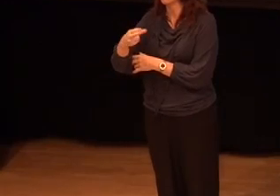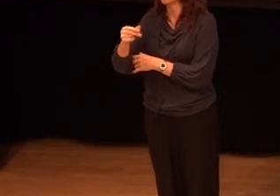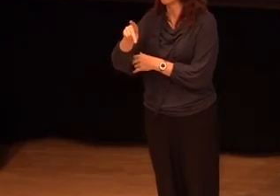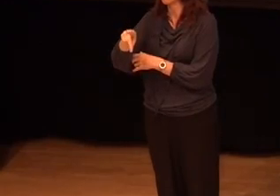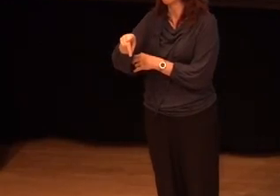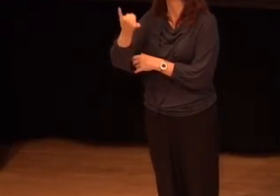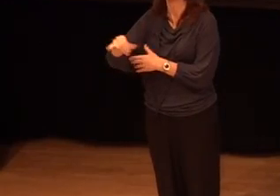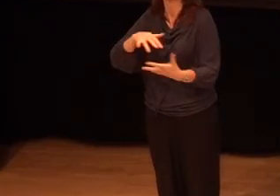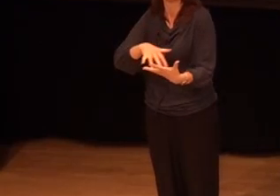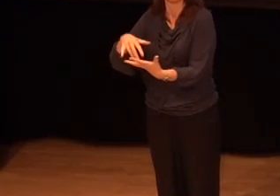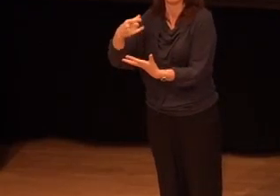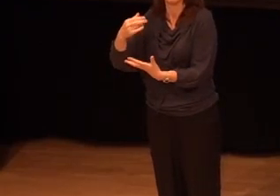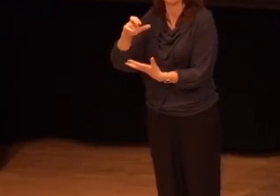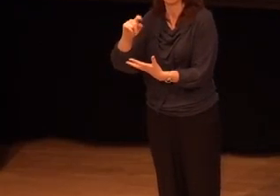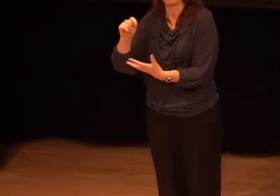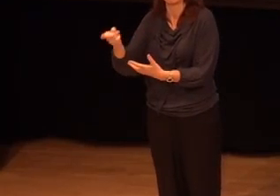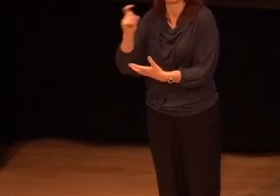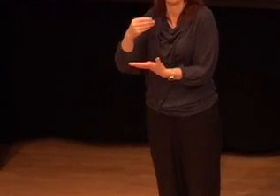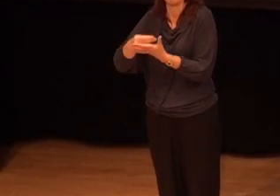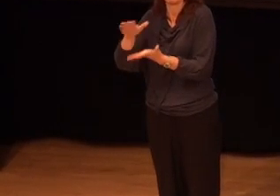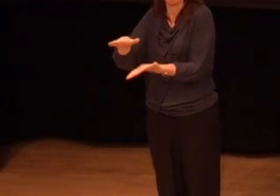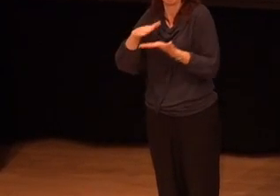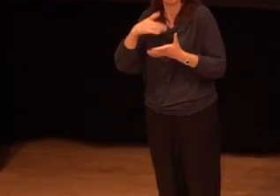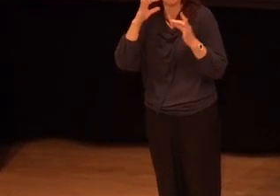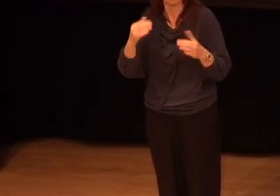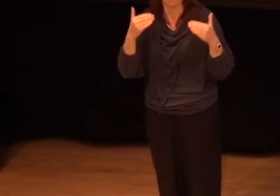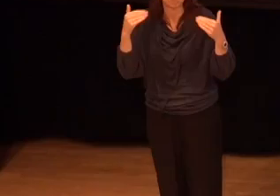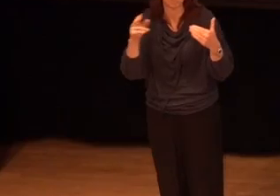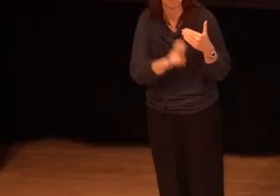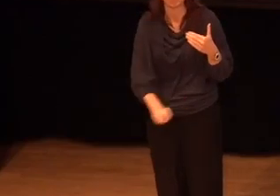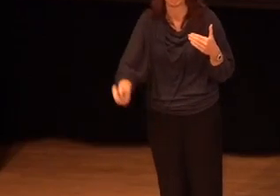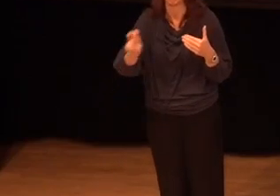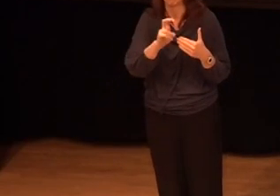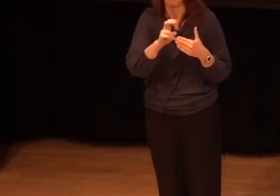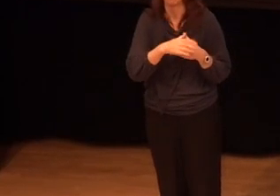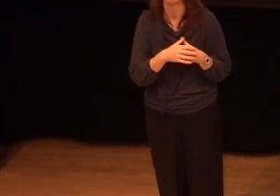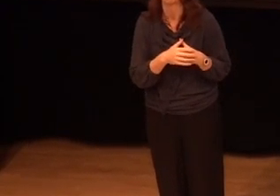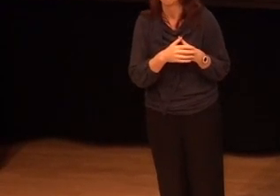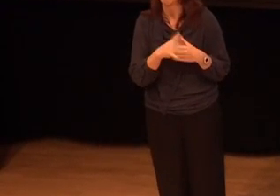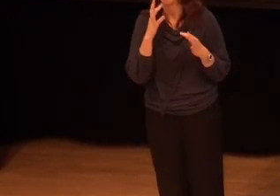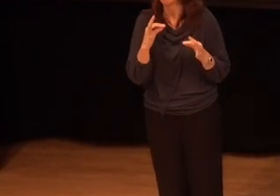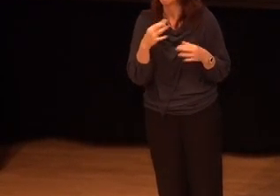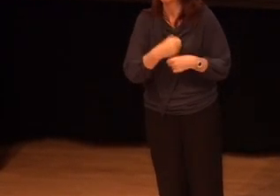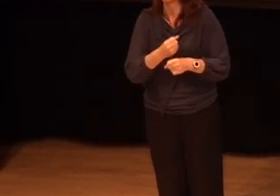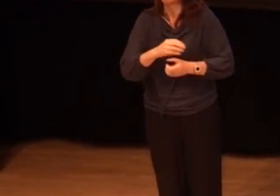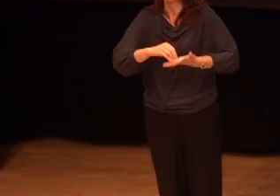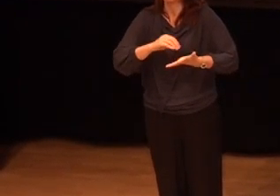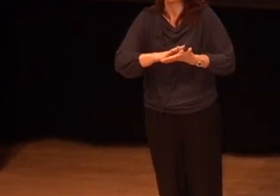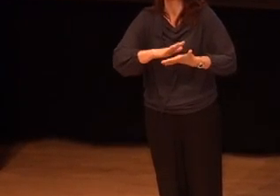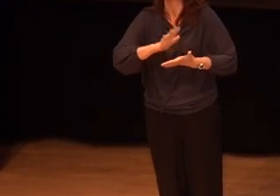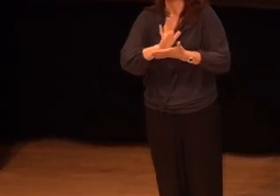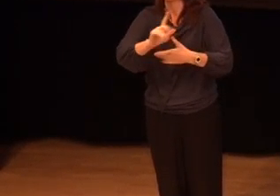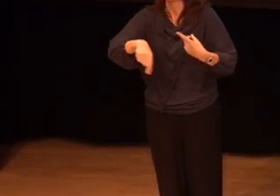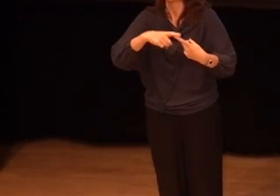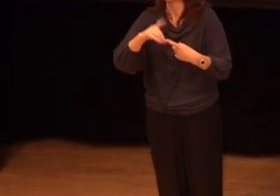me to travel internationally, and my proposal was to research a documentary about the history of disability rights, but